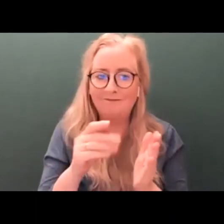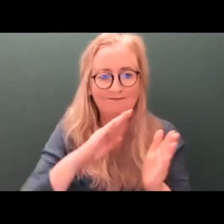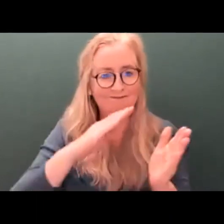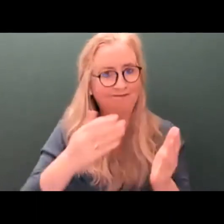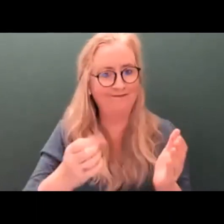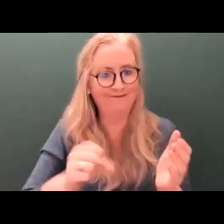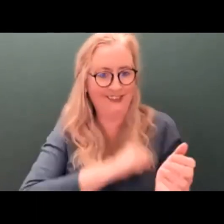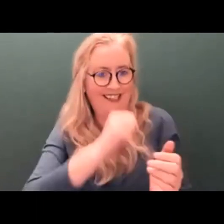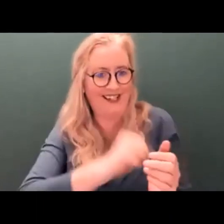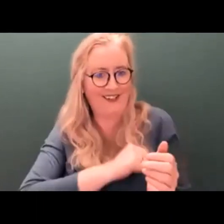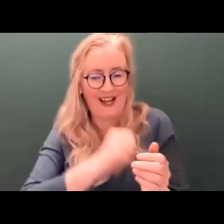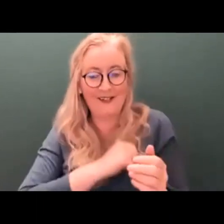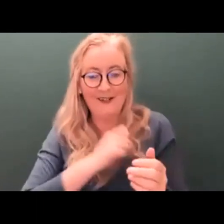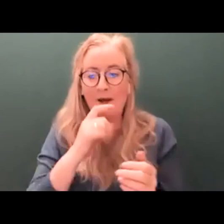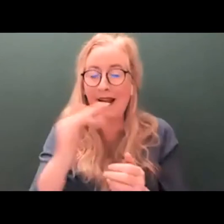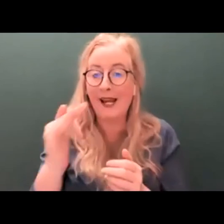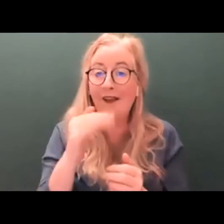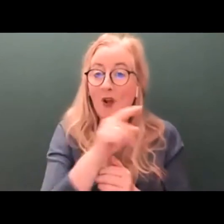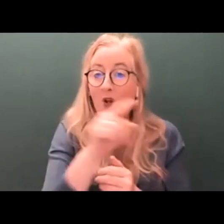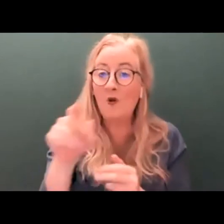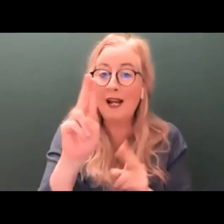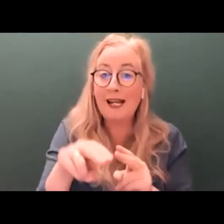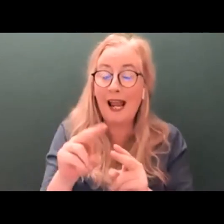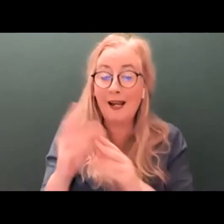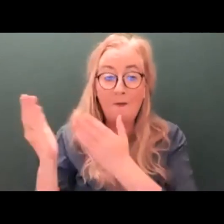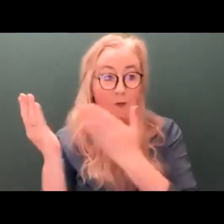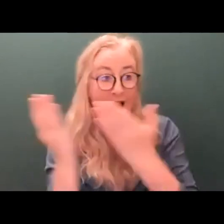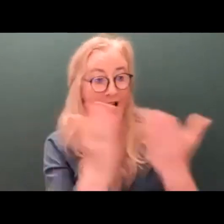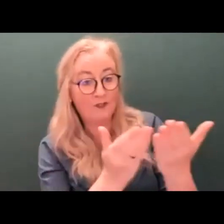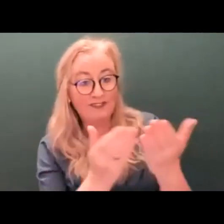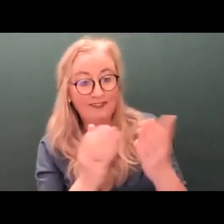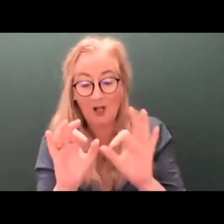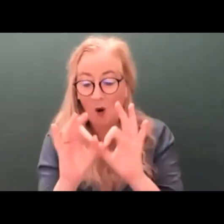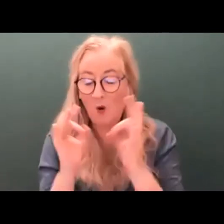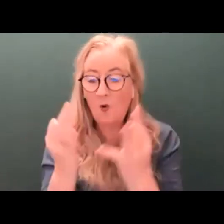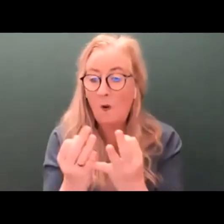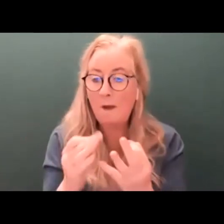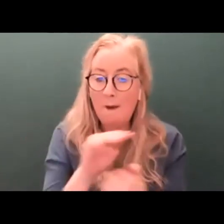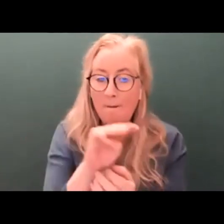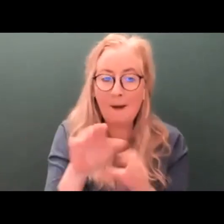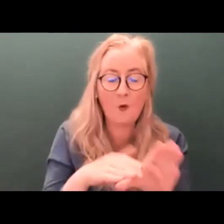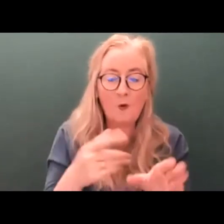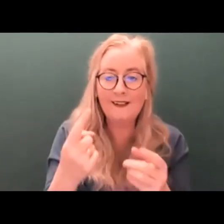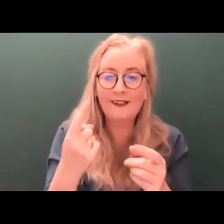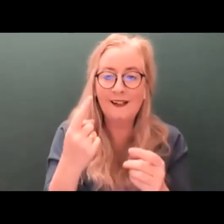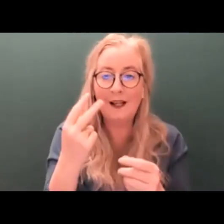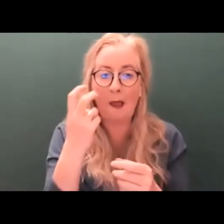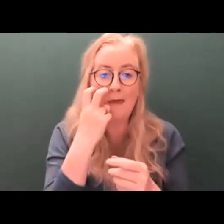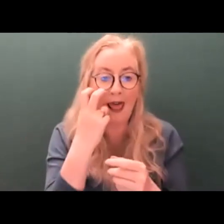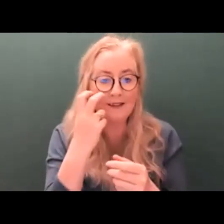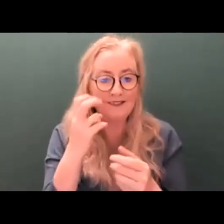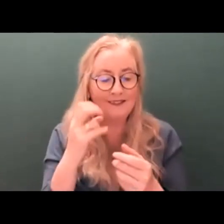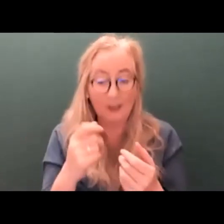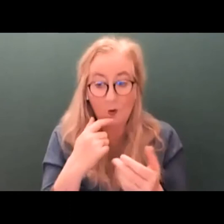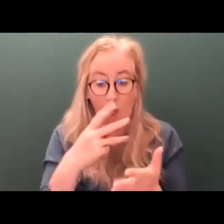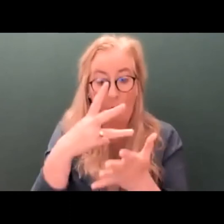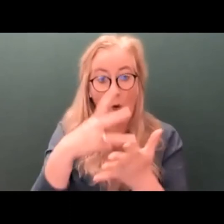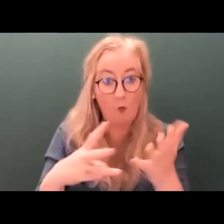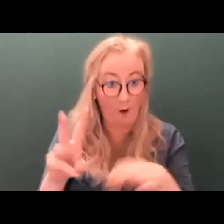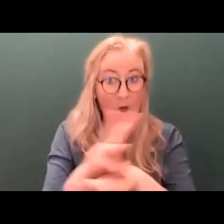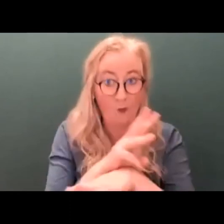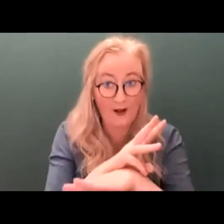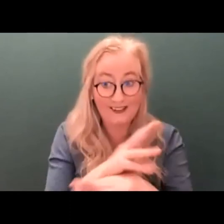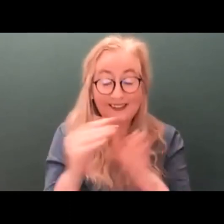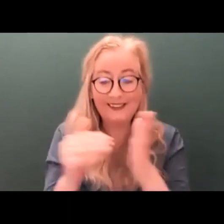anyone, if they can bring out a group of people with sight impairment, it's very worthwhile. And